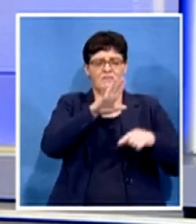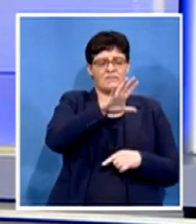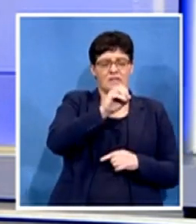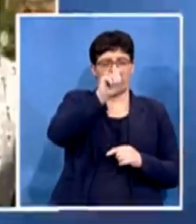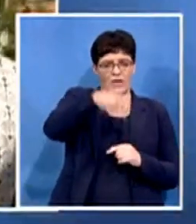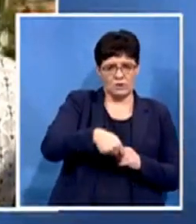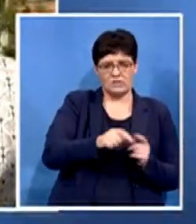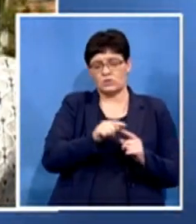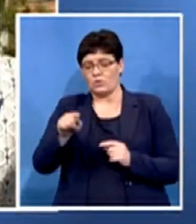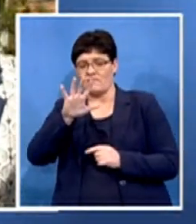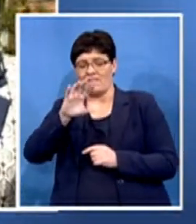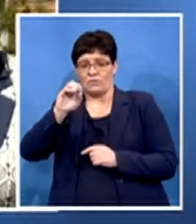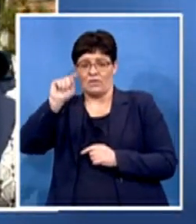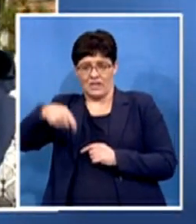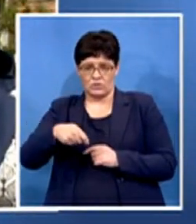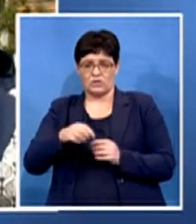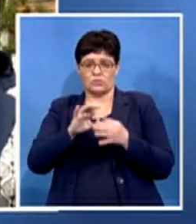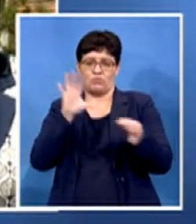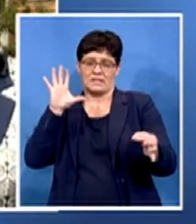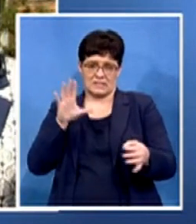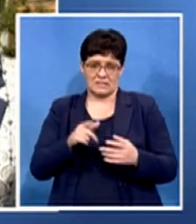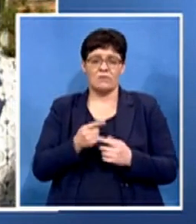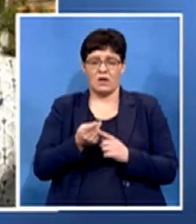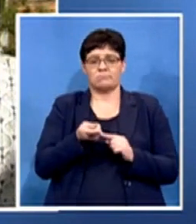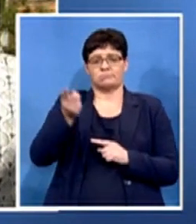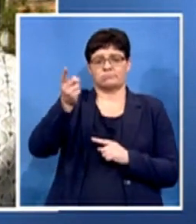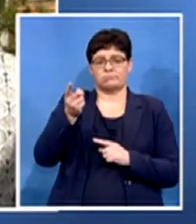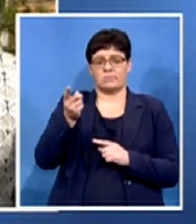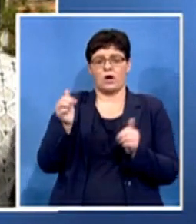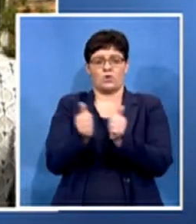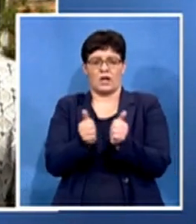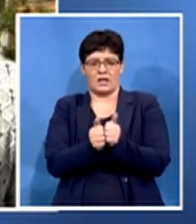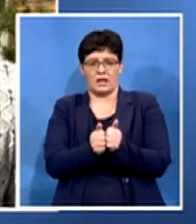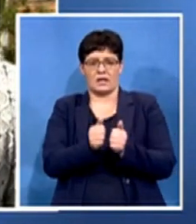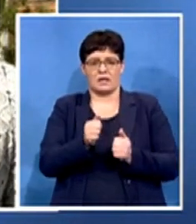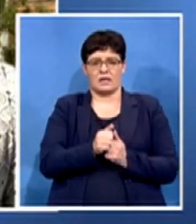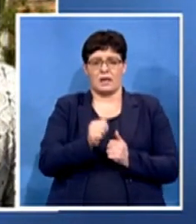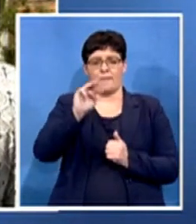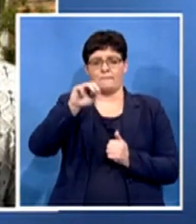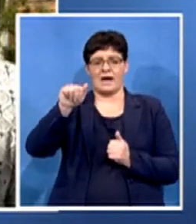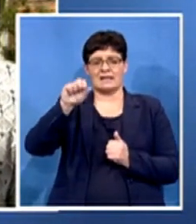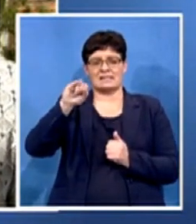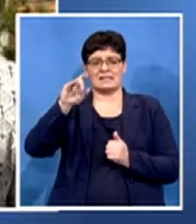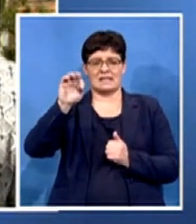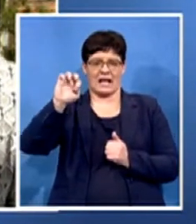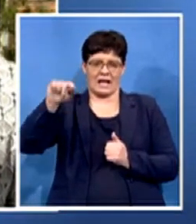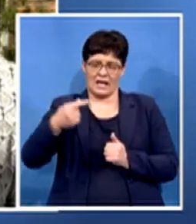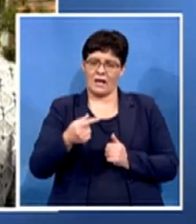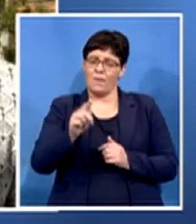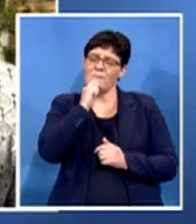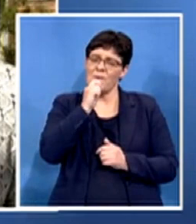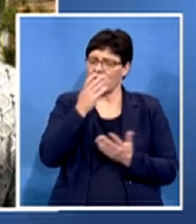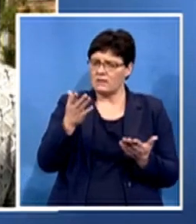an update, we now cross live to our colleague Makgala Masiteng. Makgala, very good morning to you. What's the latest on this